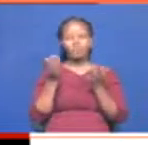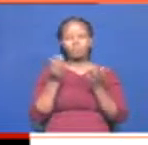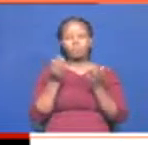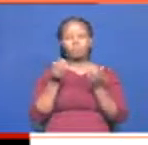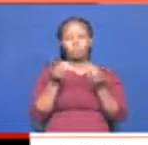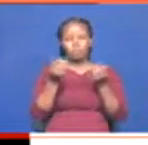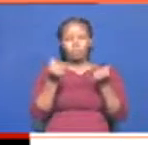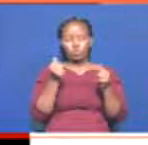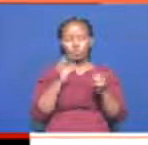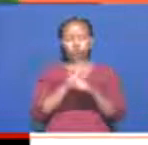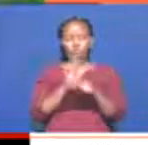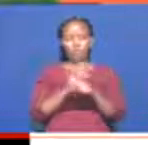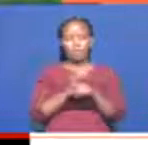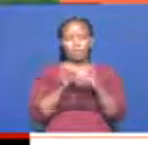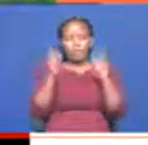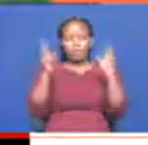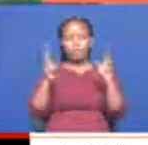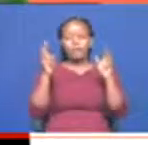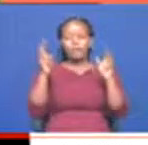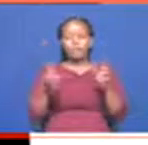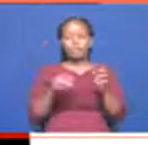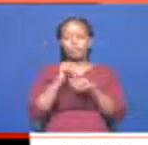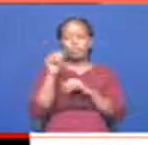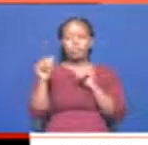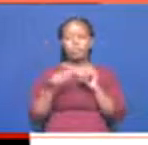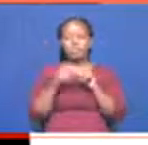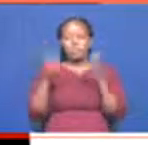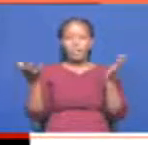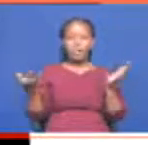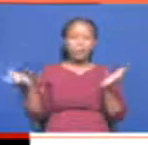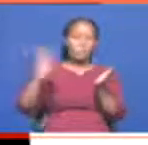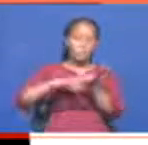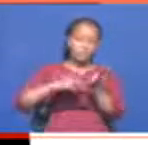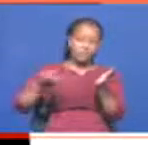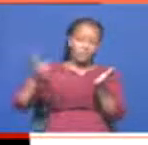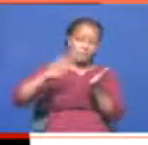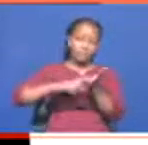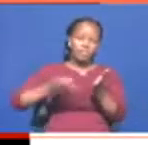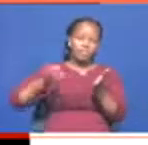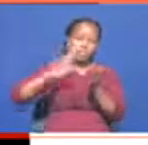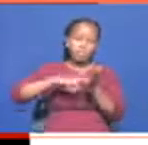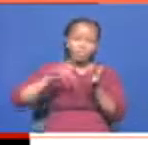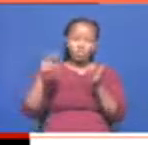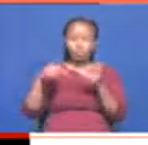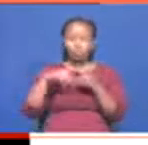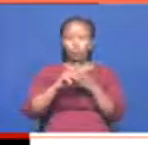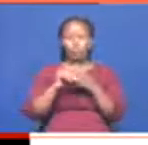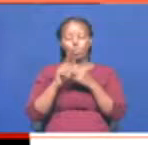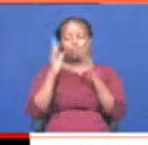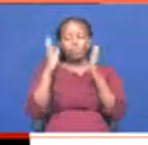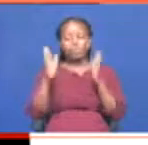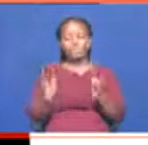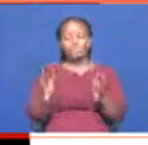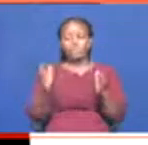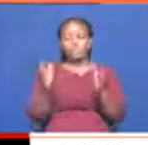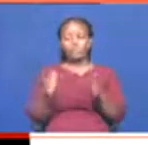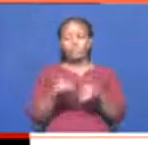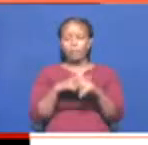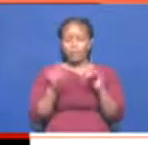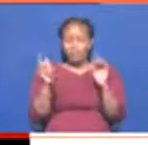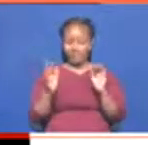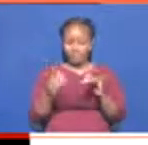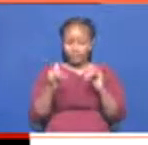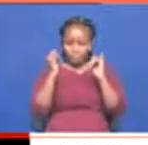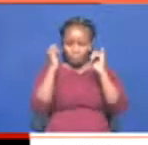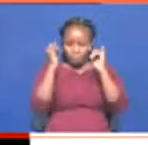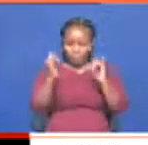issues of registration of engineers. But the new act